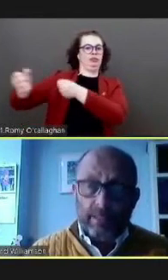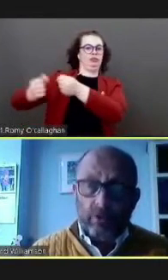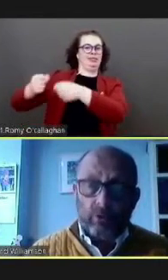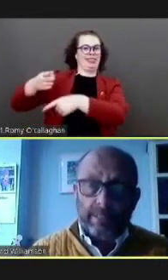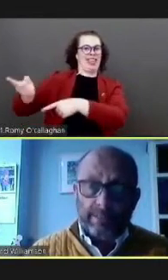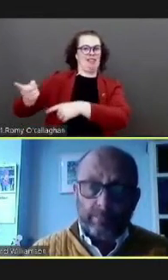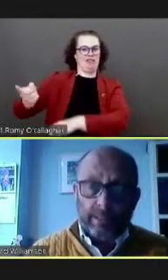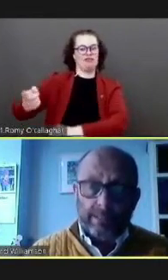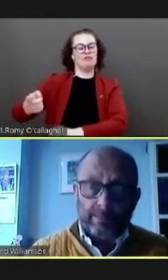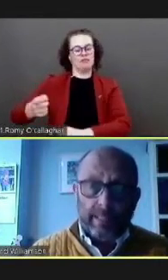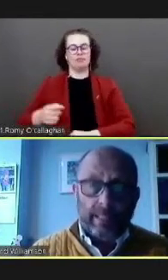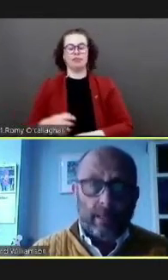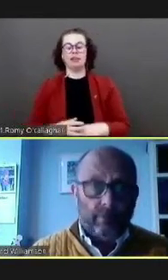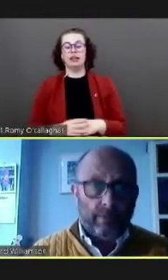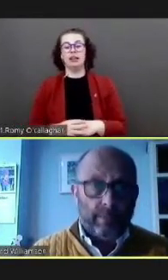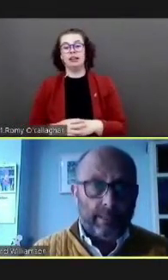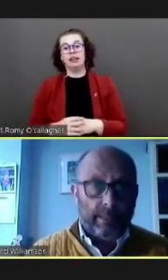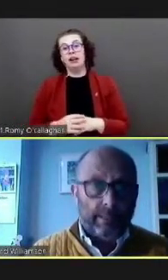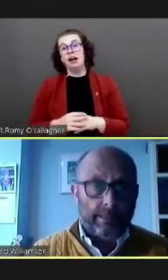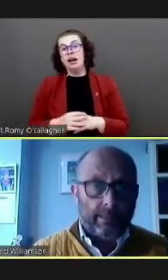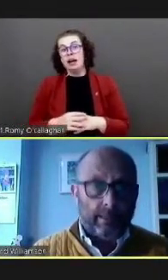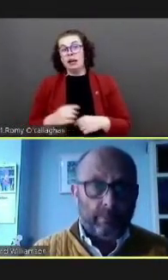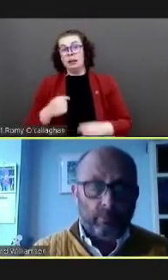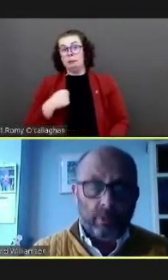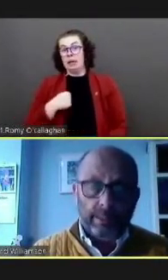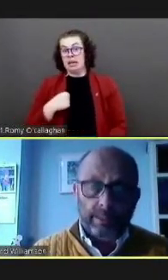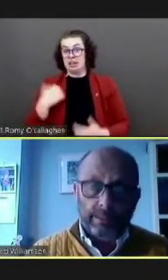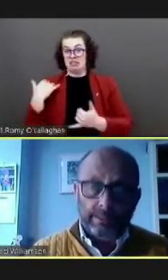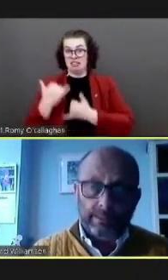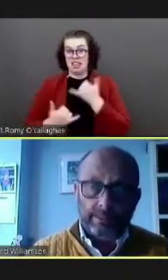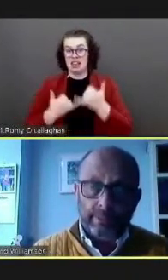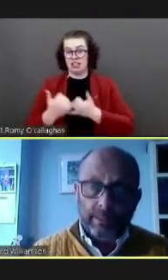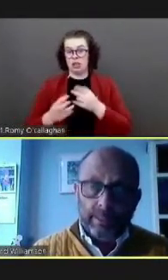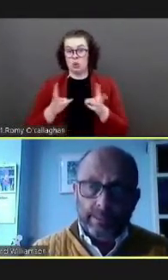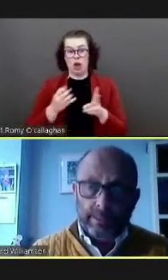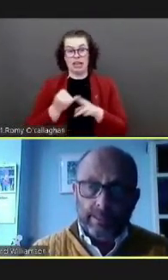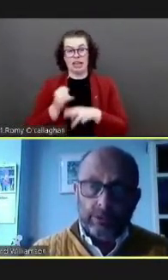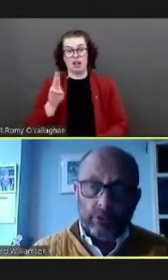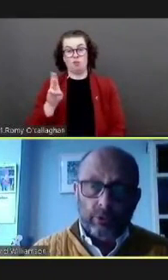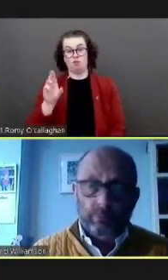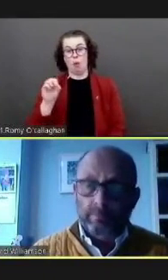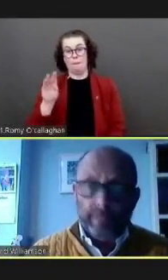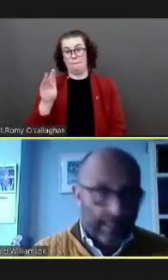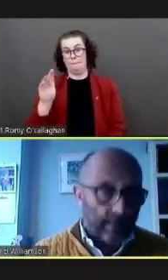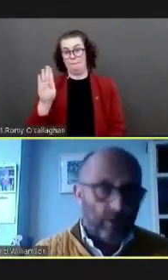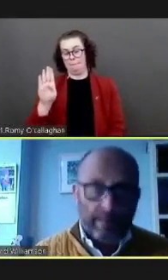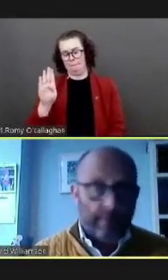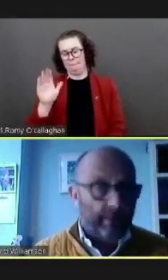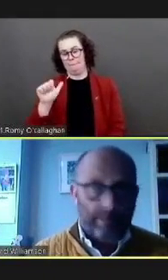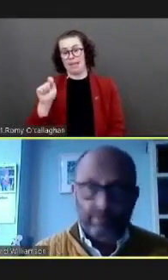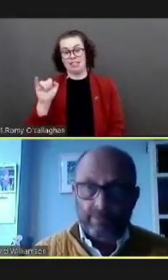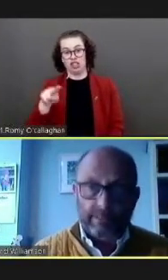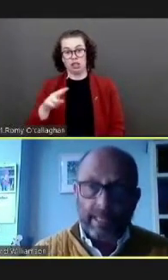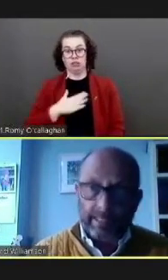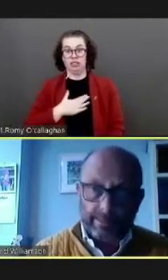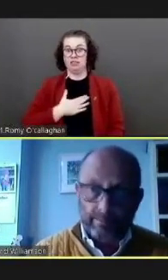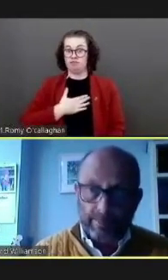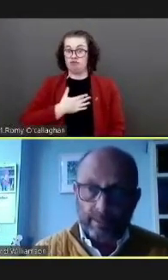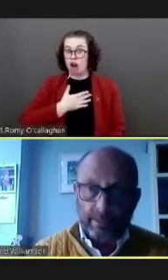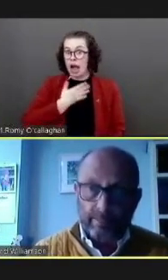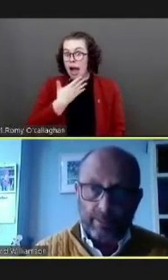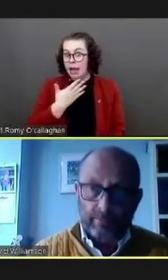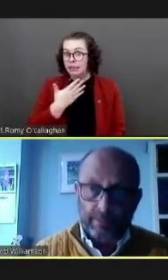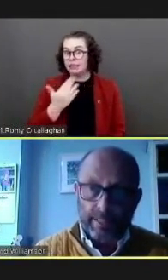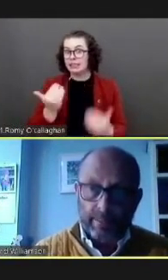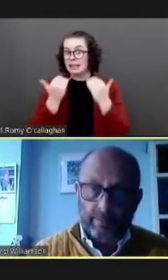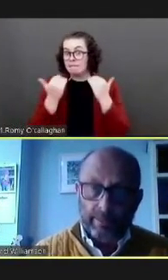So it's been no great surprise to me over the many years that I've been working in the system to hear about the level of stats that